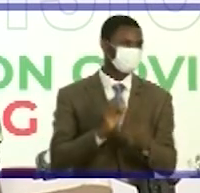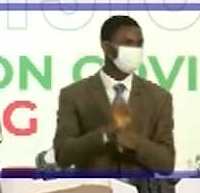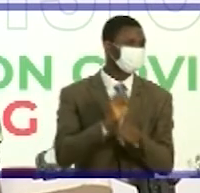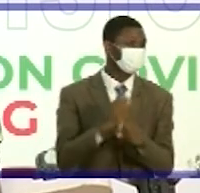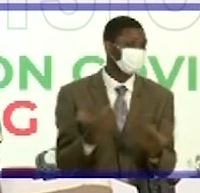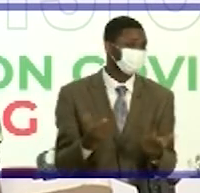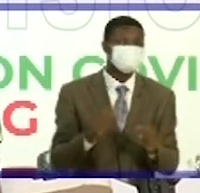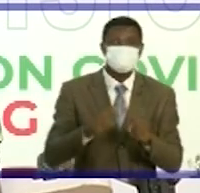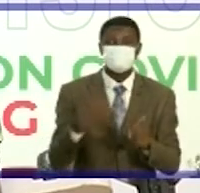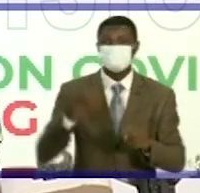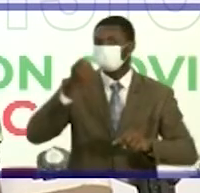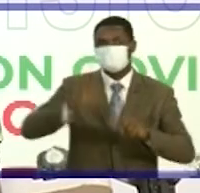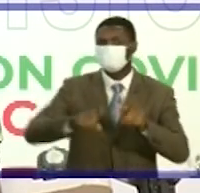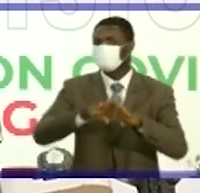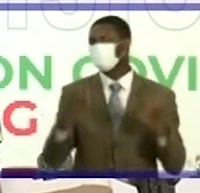can't open alone.